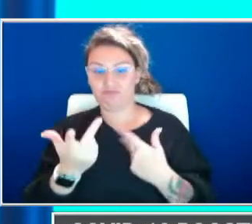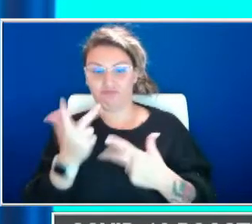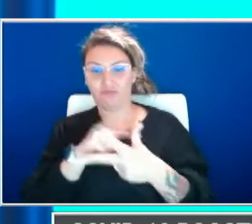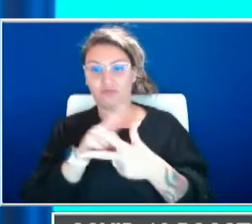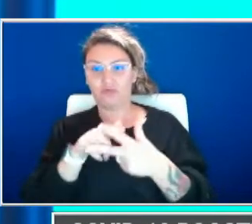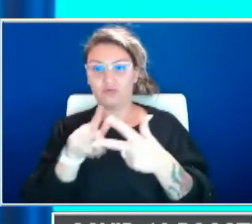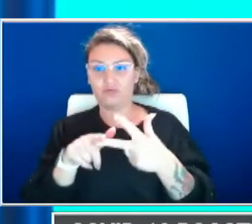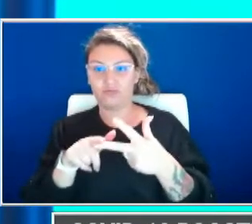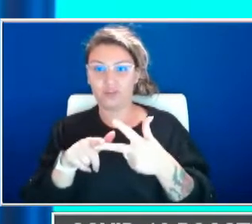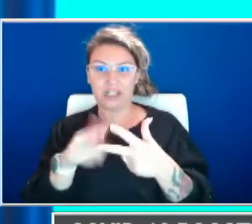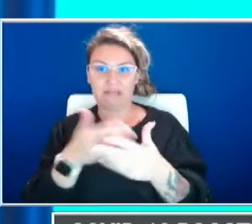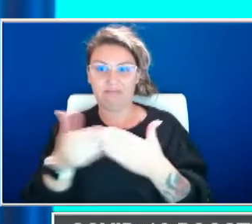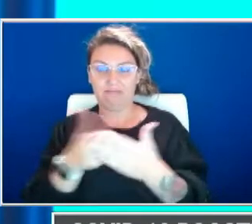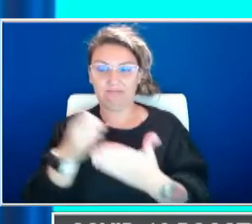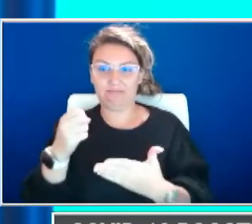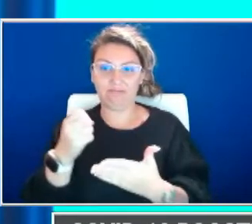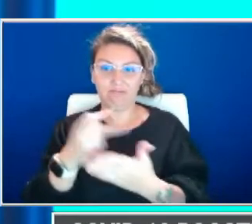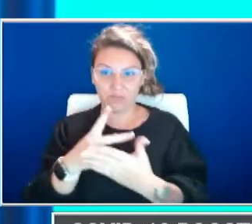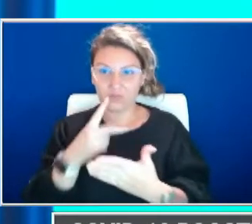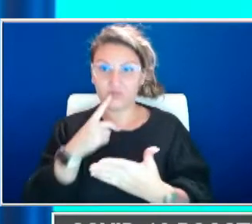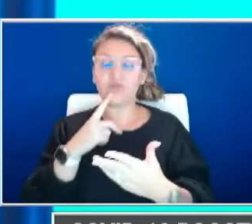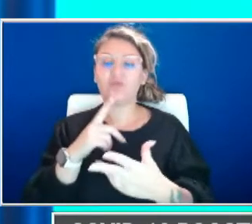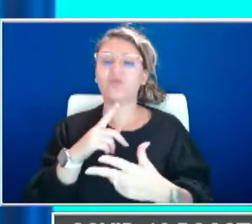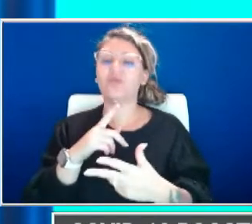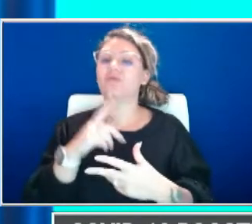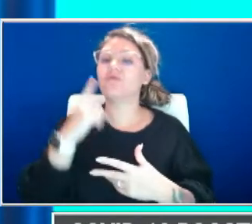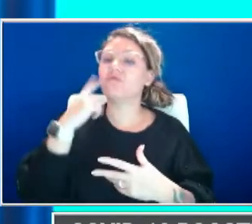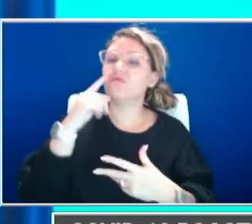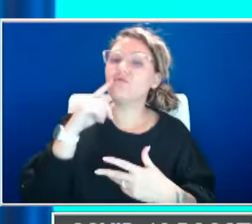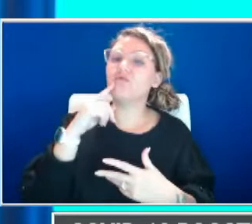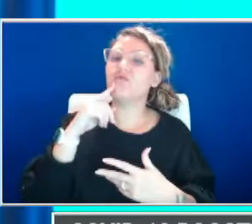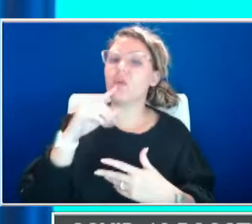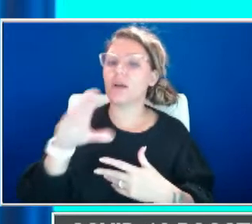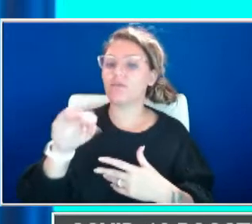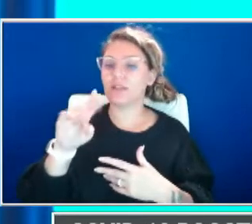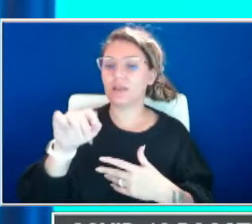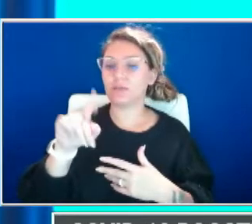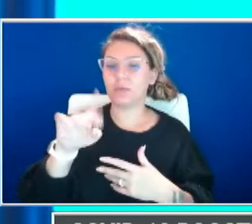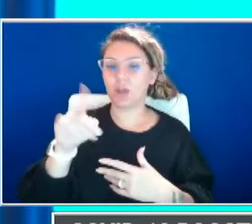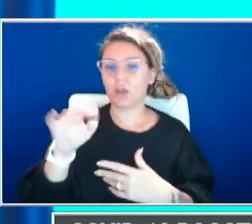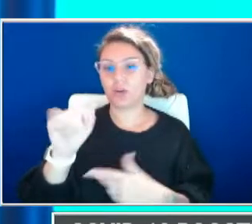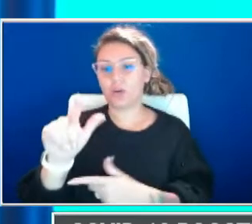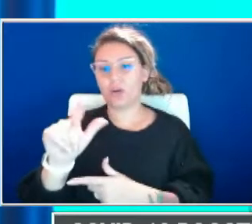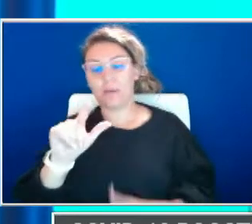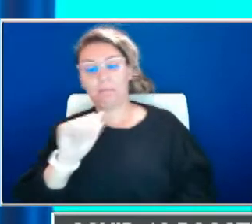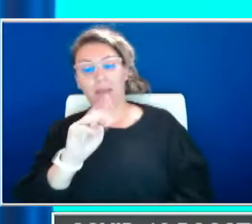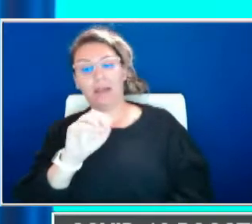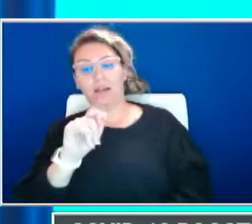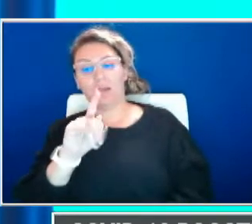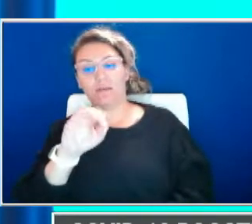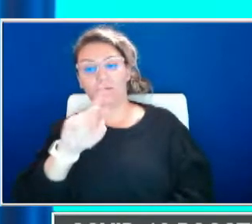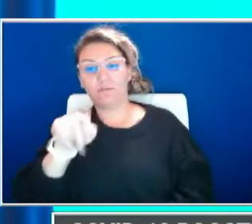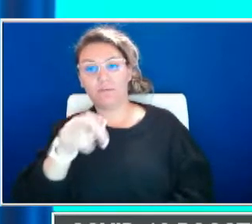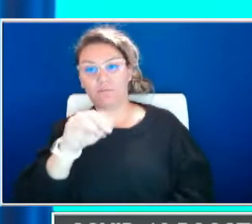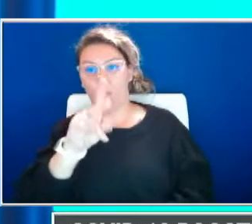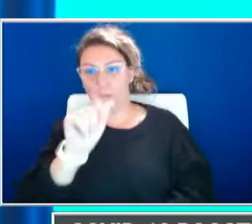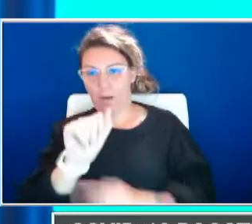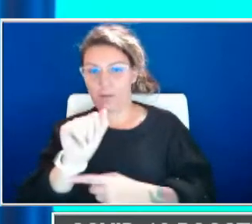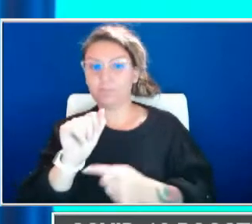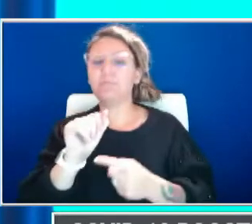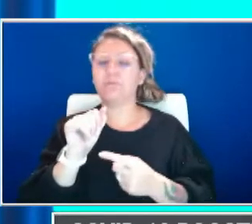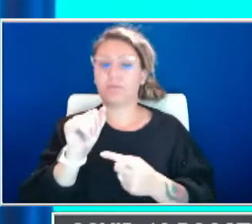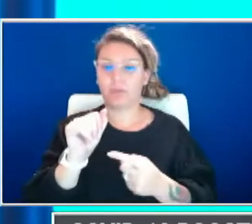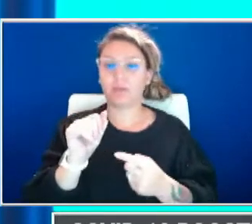high-grade lymphomas. We've also had approvals in follicular lymphoma, mantle cell lymphoma. This is a very